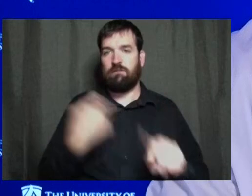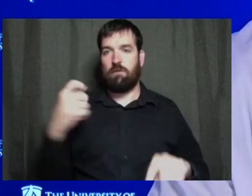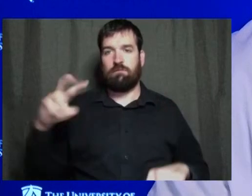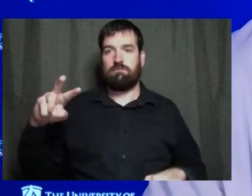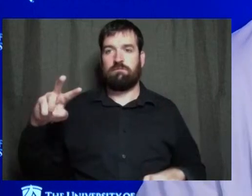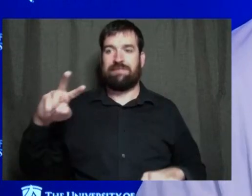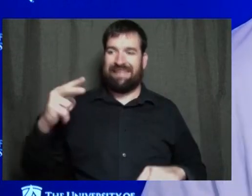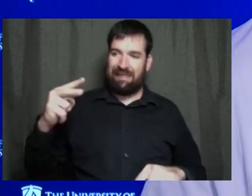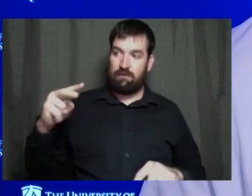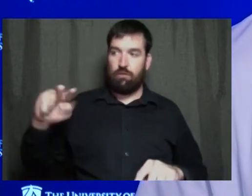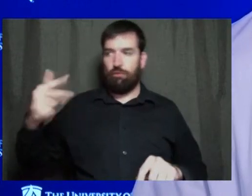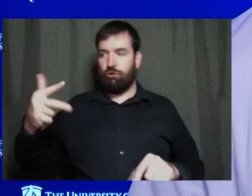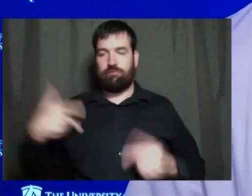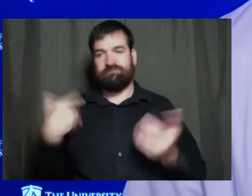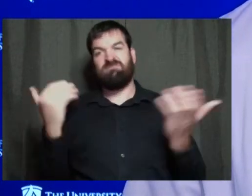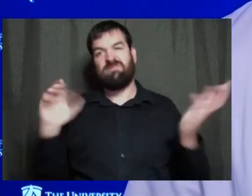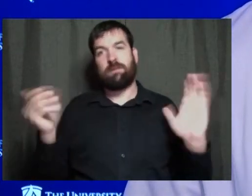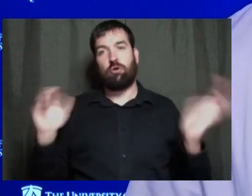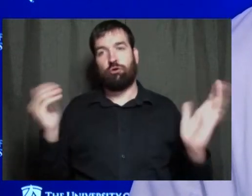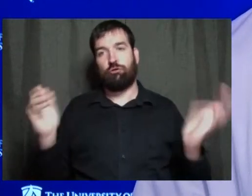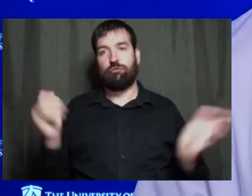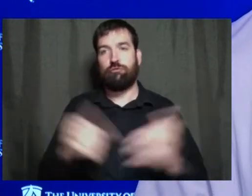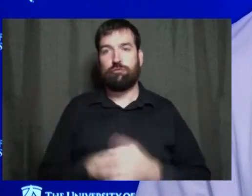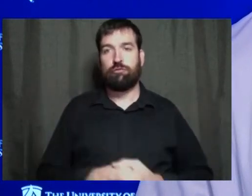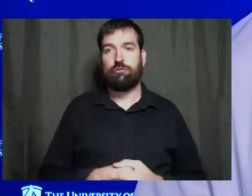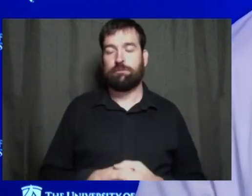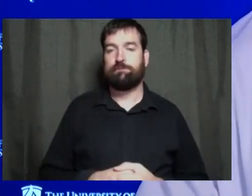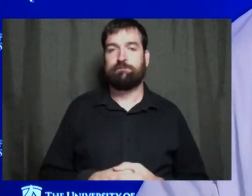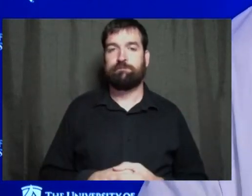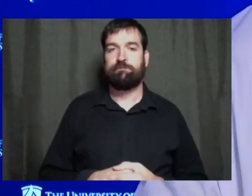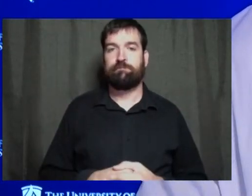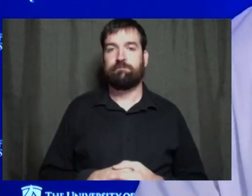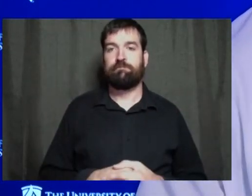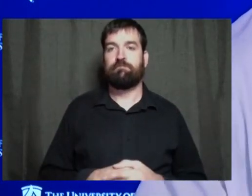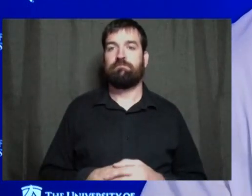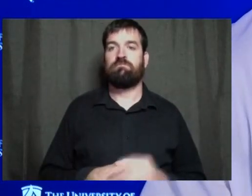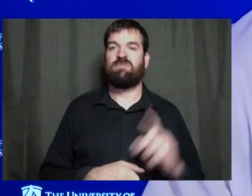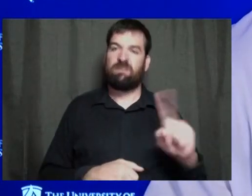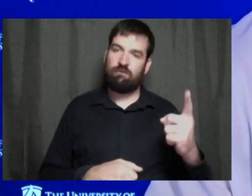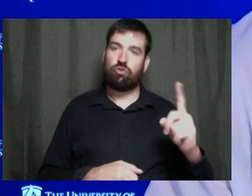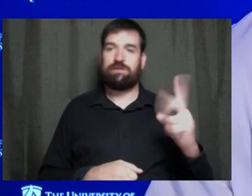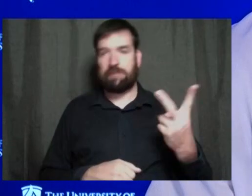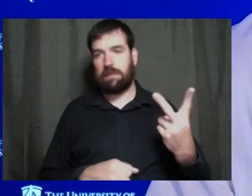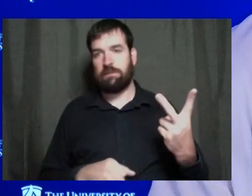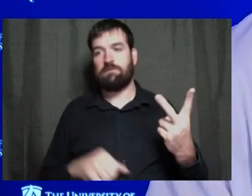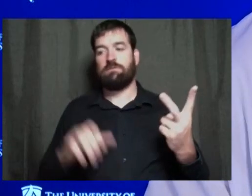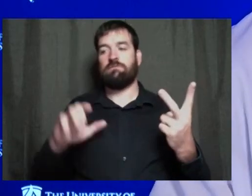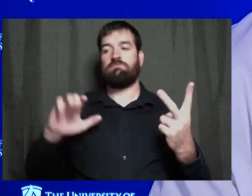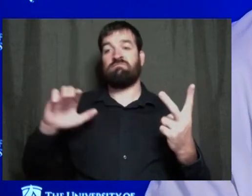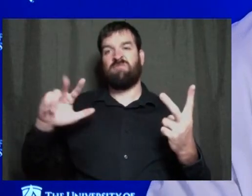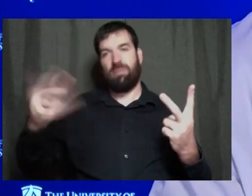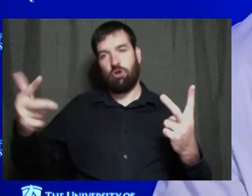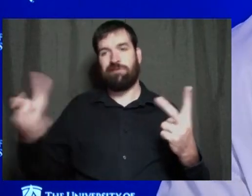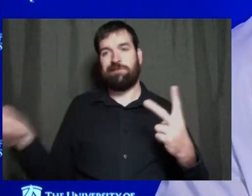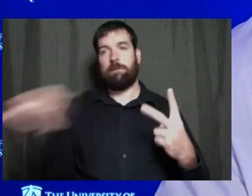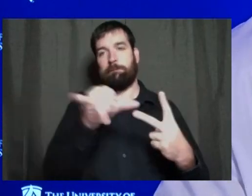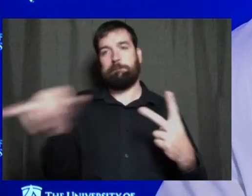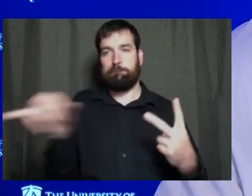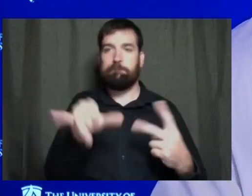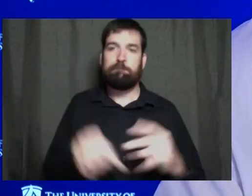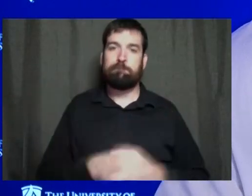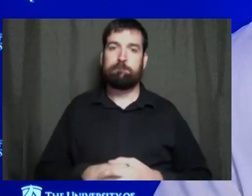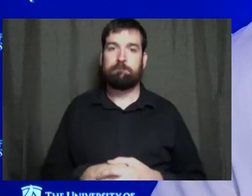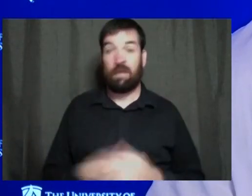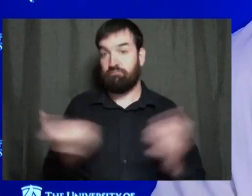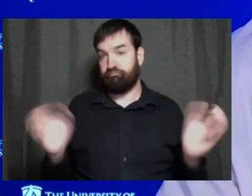really similar for those first and second doses, as well as for that third dose. So that's kind of all I know and